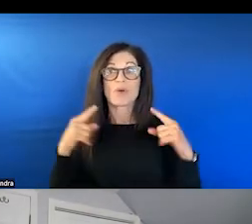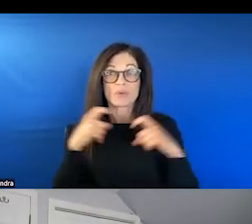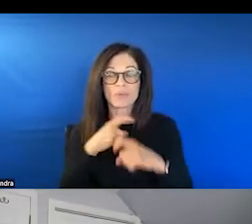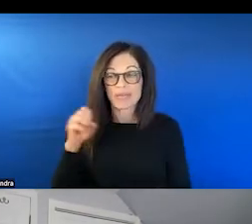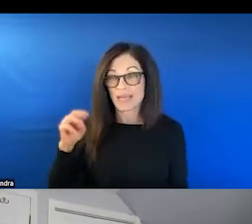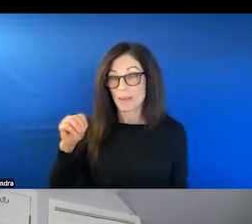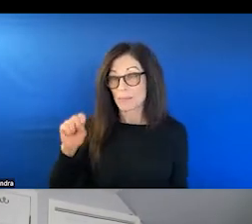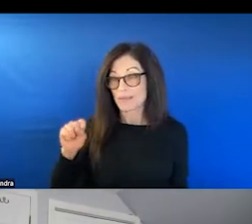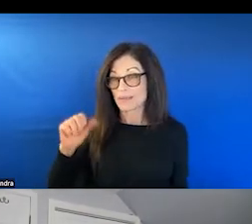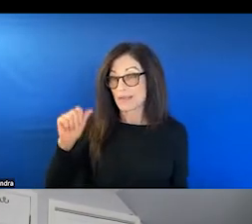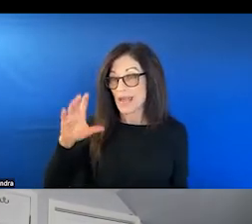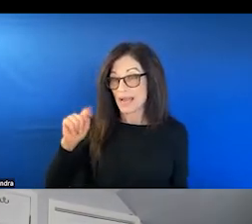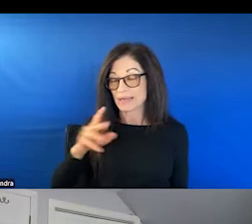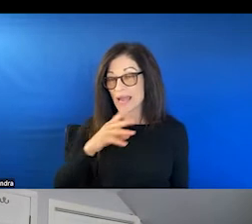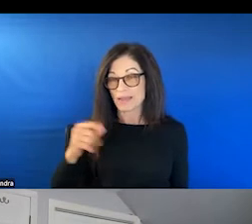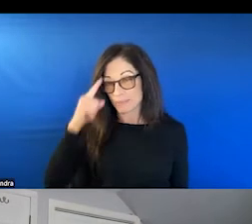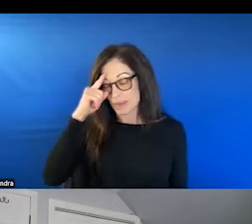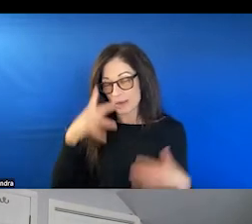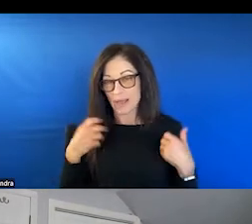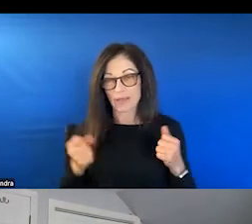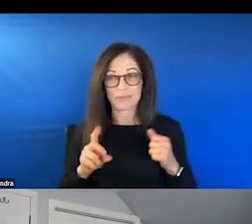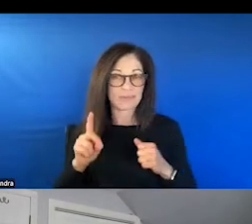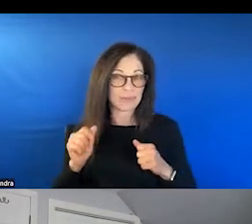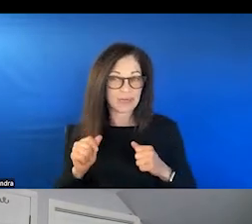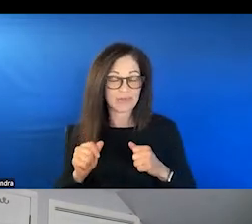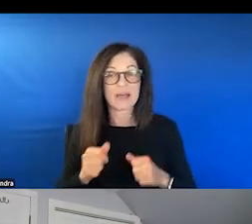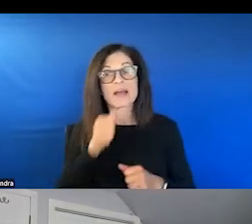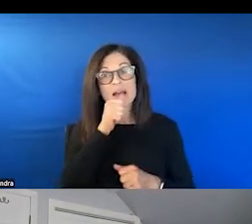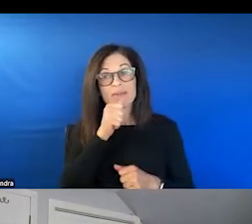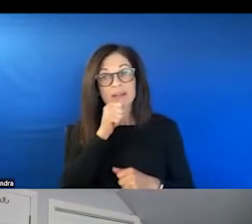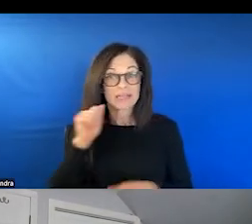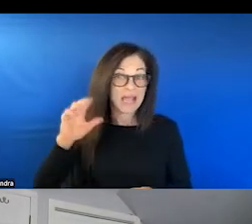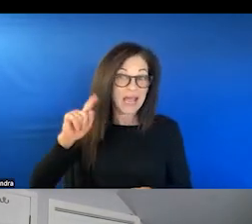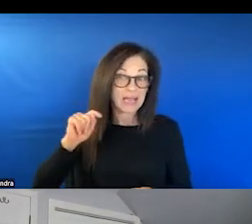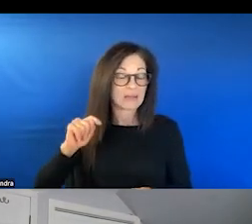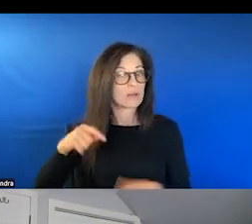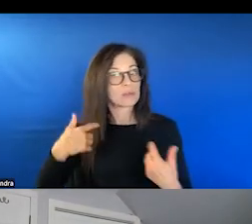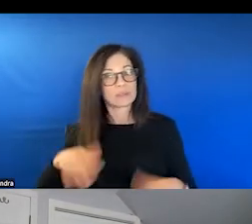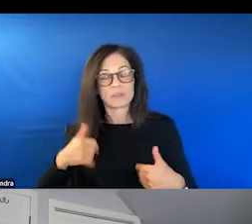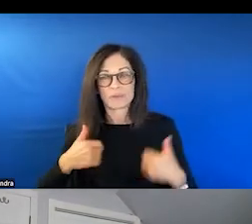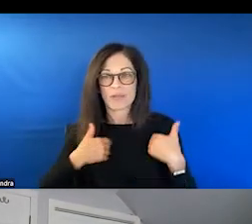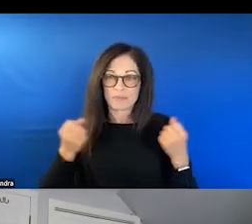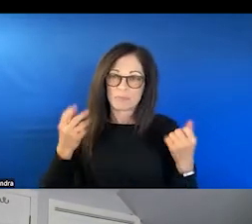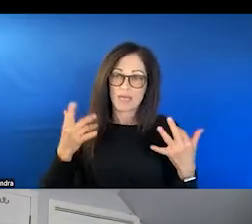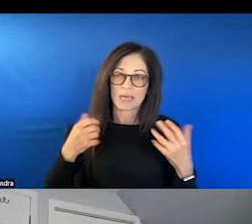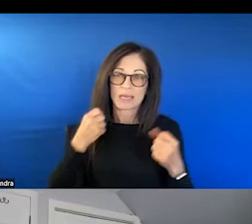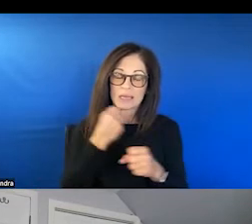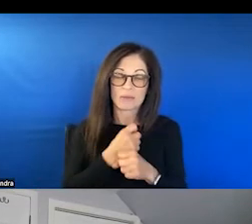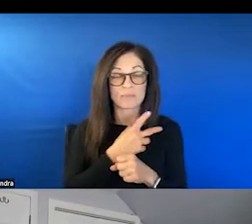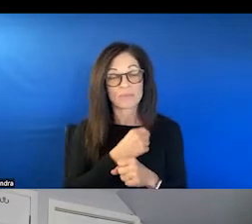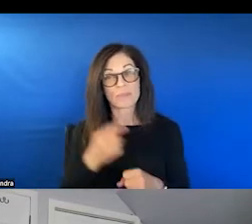Mental Health and Developmental Disabilities Confidentiality Act have been on the books for years. And in the